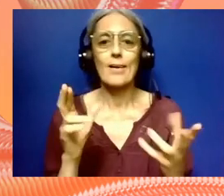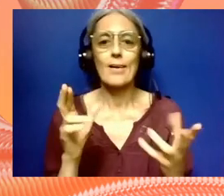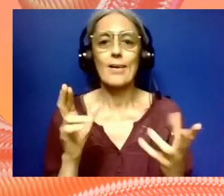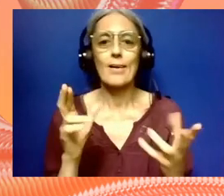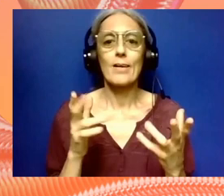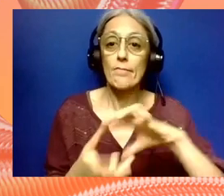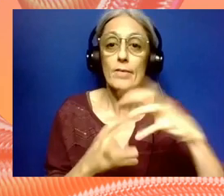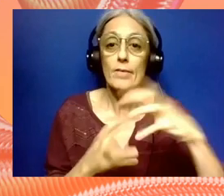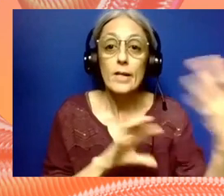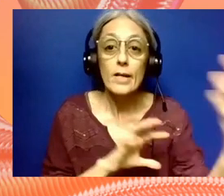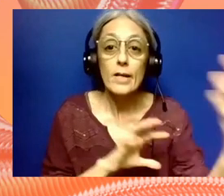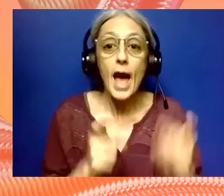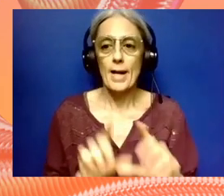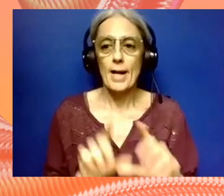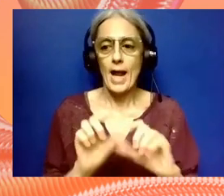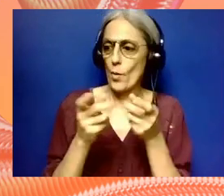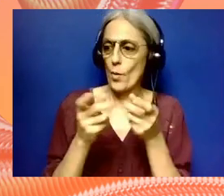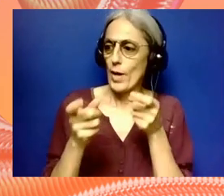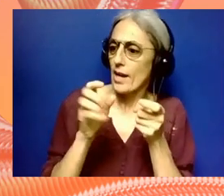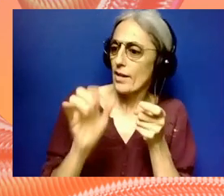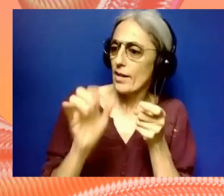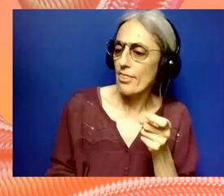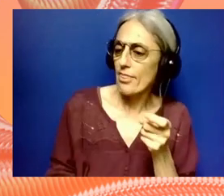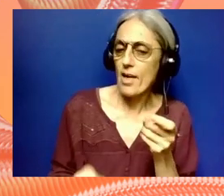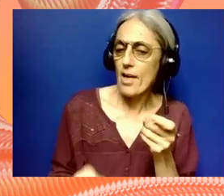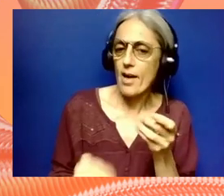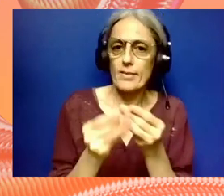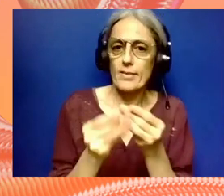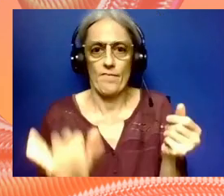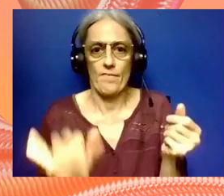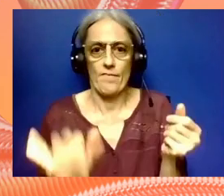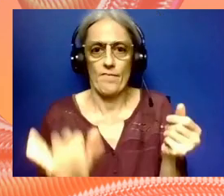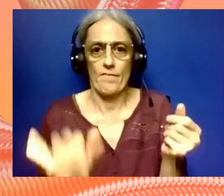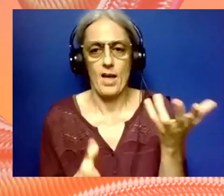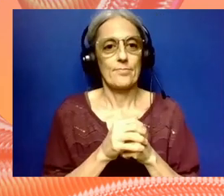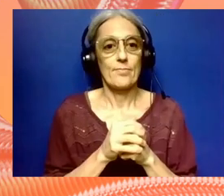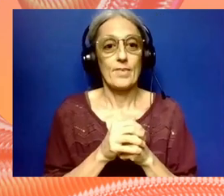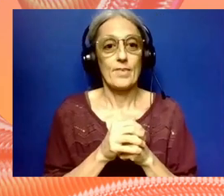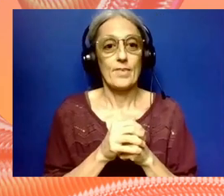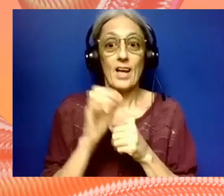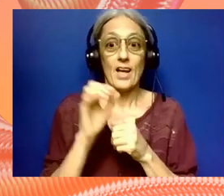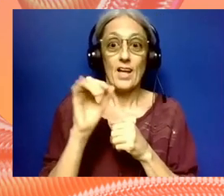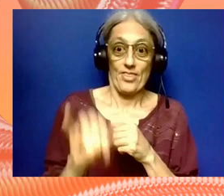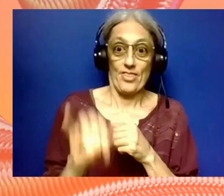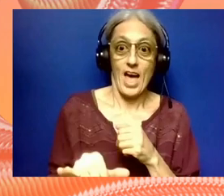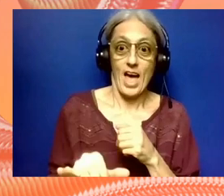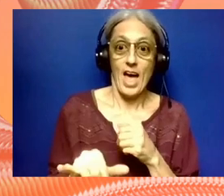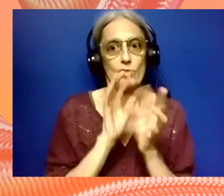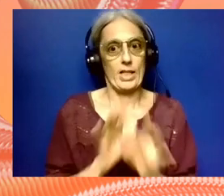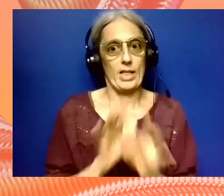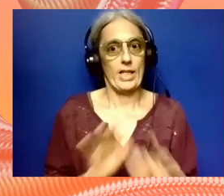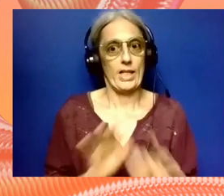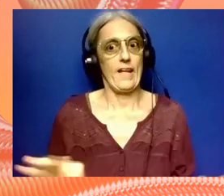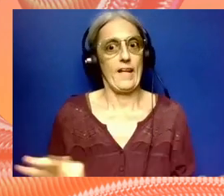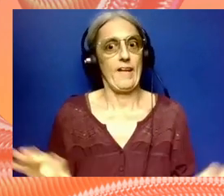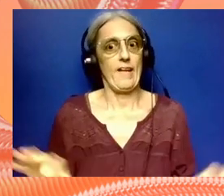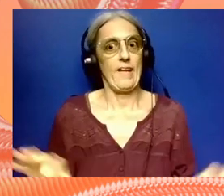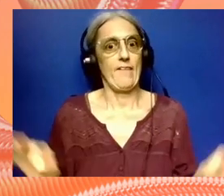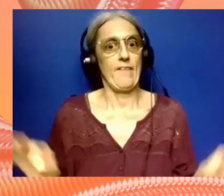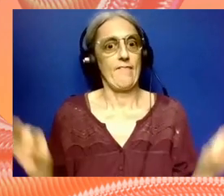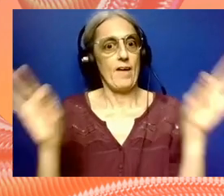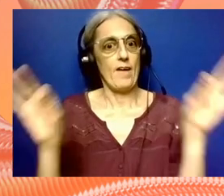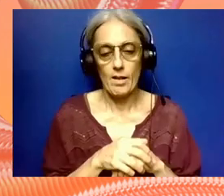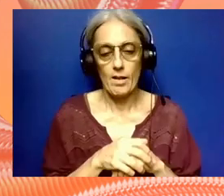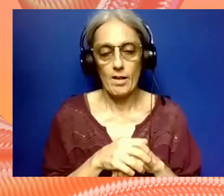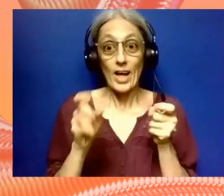other? Yeah. Let alone the larger kind of thing is so vital. And I think we have so few examples